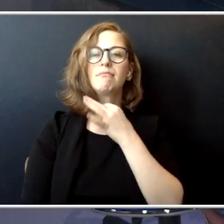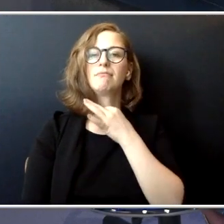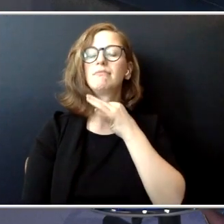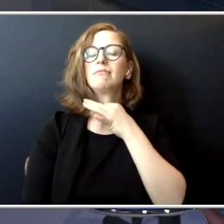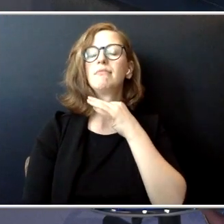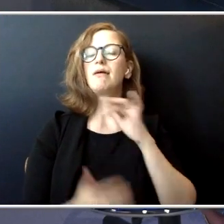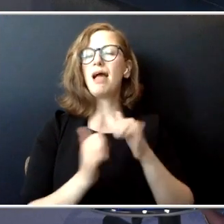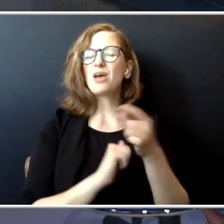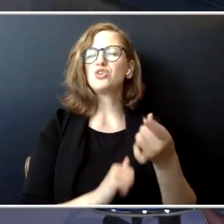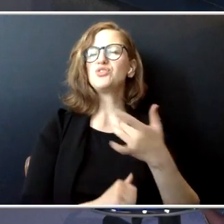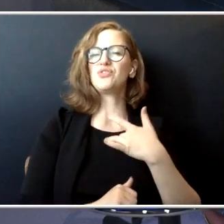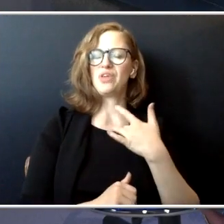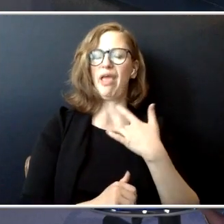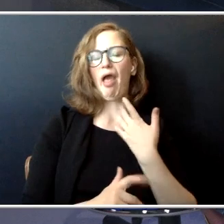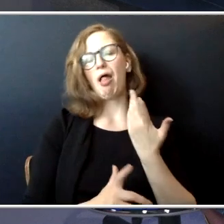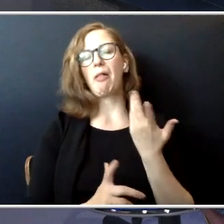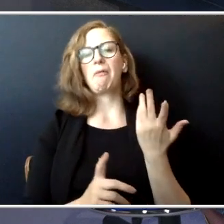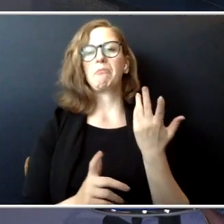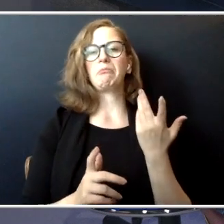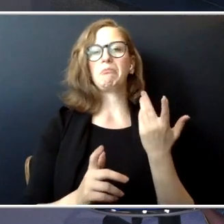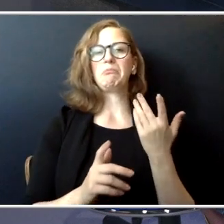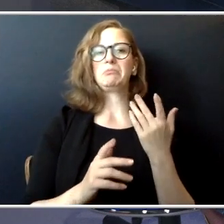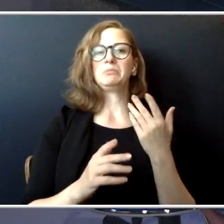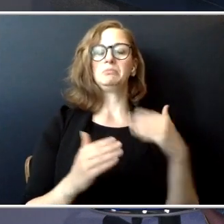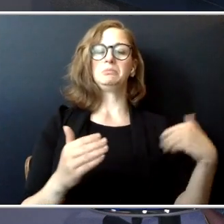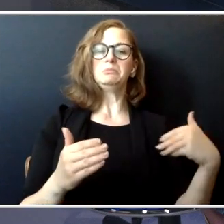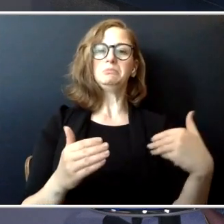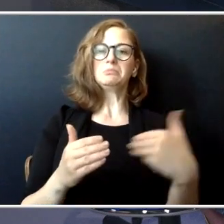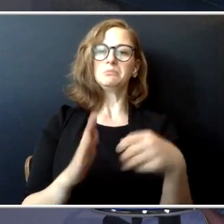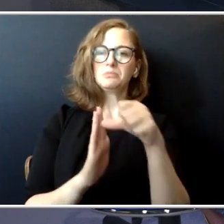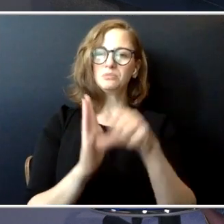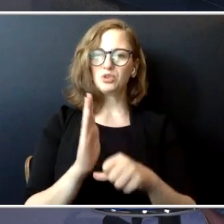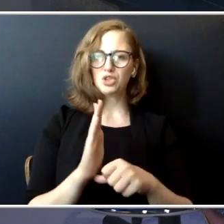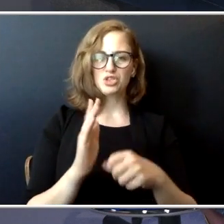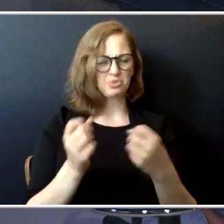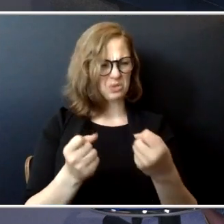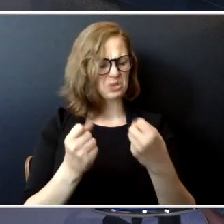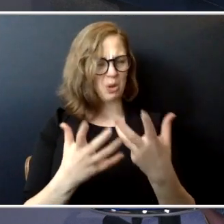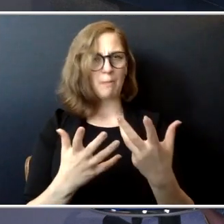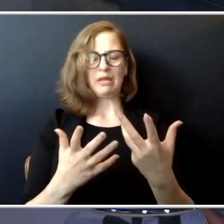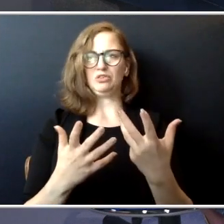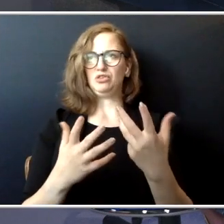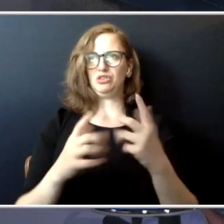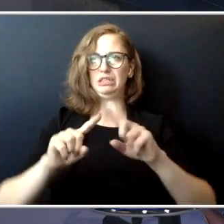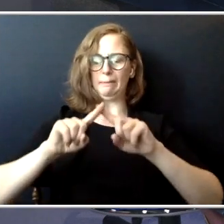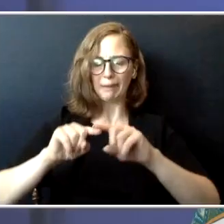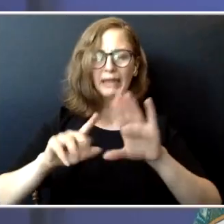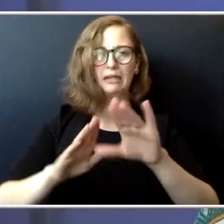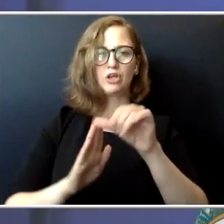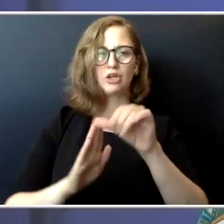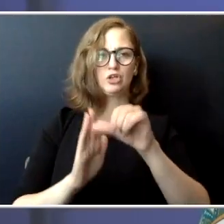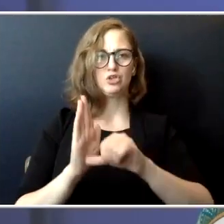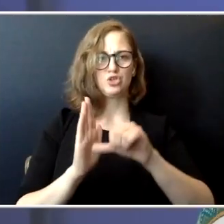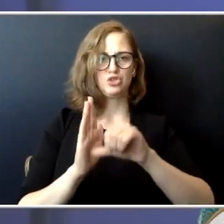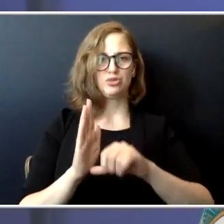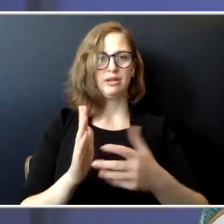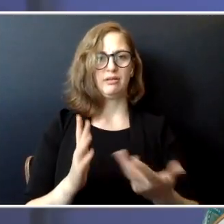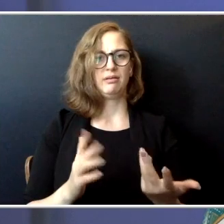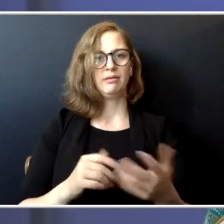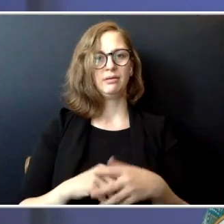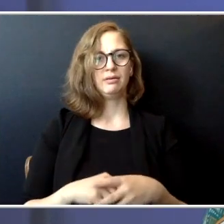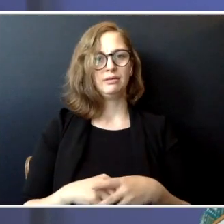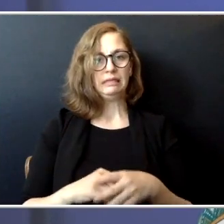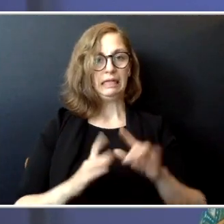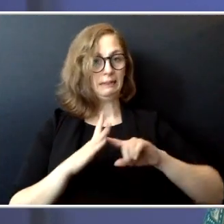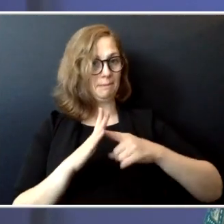to this surgery with so much at stake? First, I was excited that I could get this